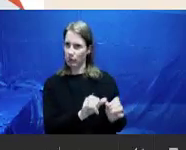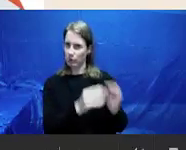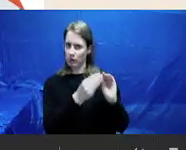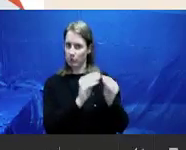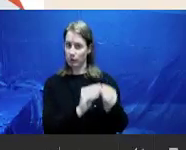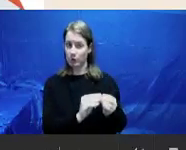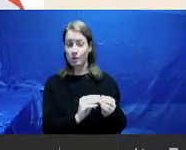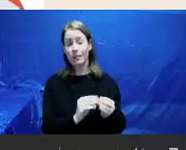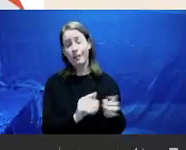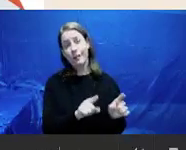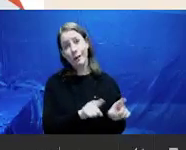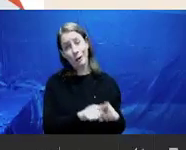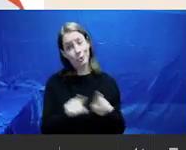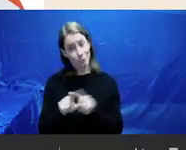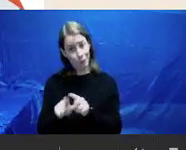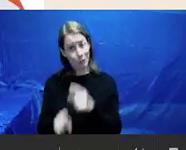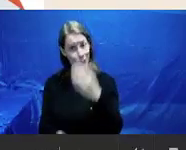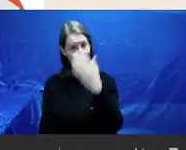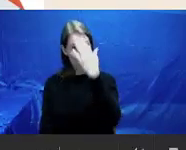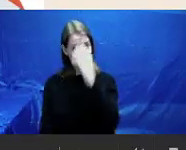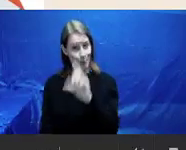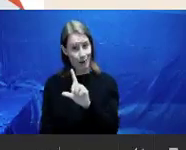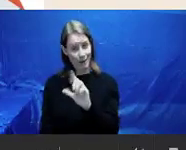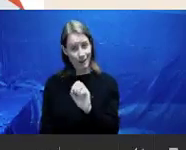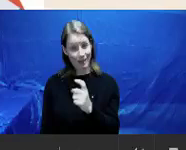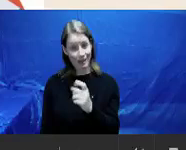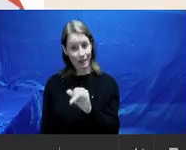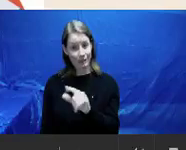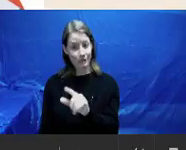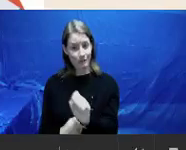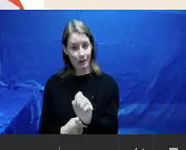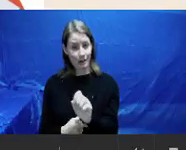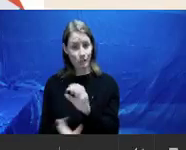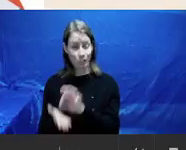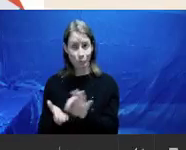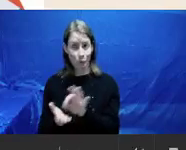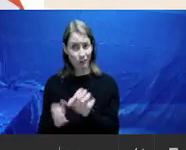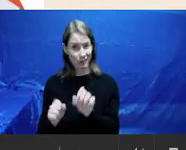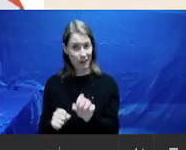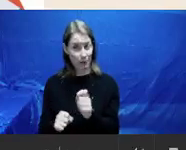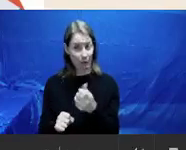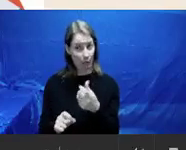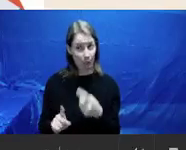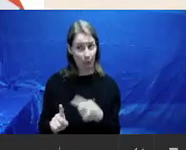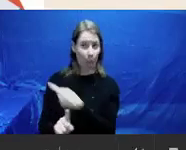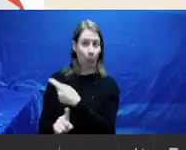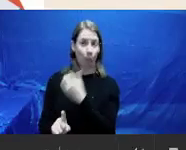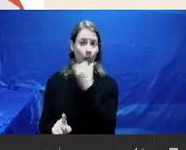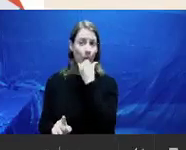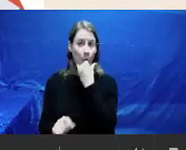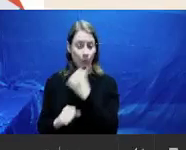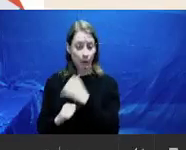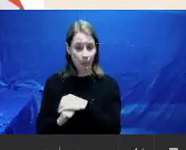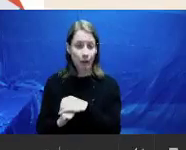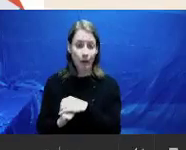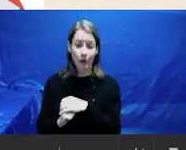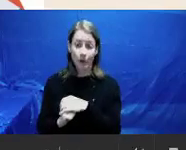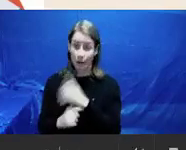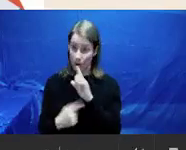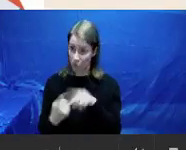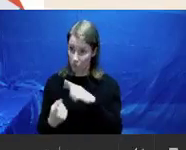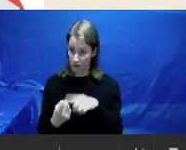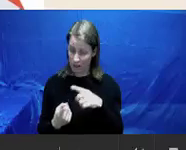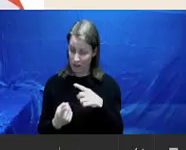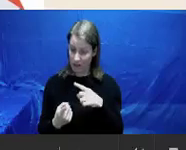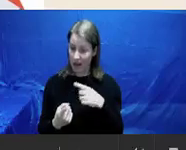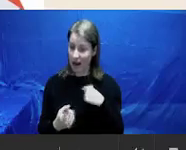can sometimes be misleading, and I will tell you that when I first read the core and I read this section on text complexity, I